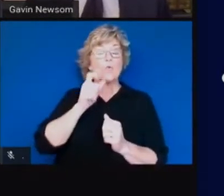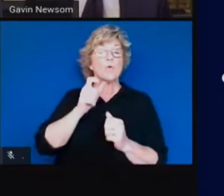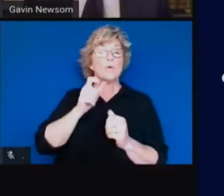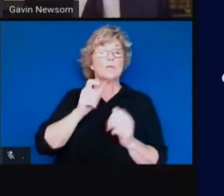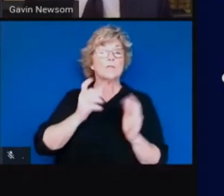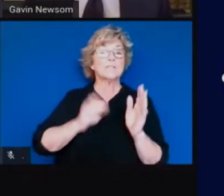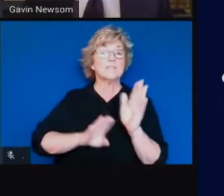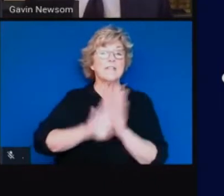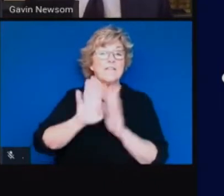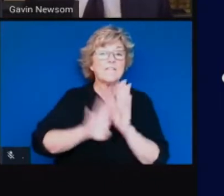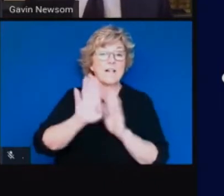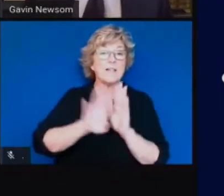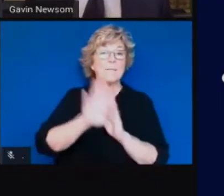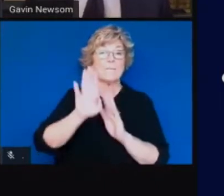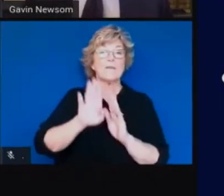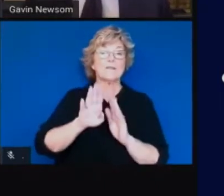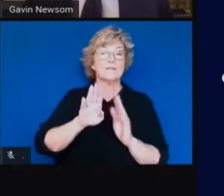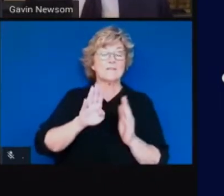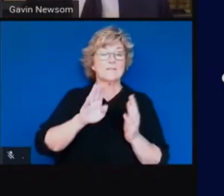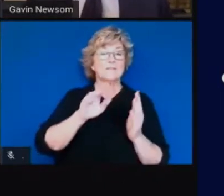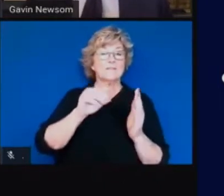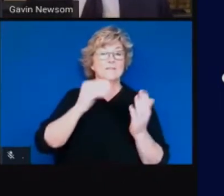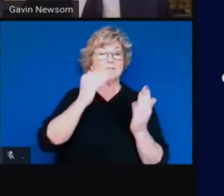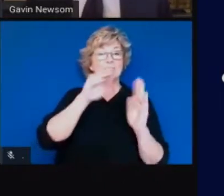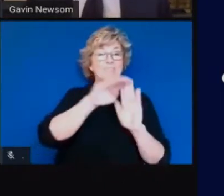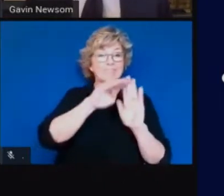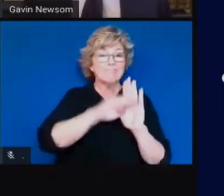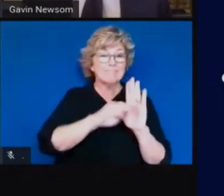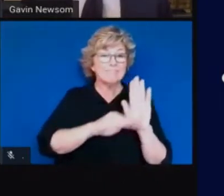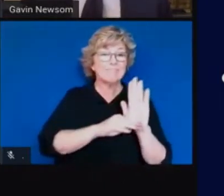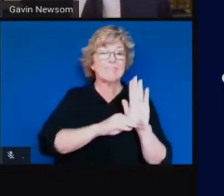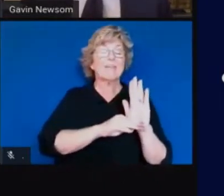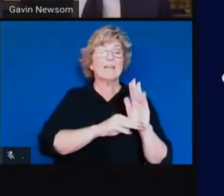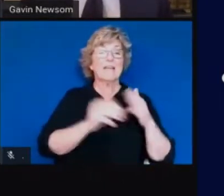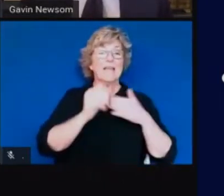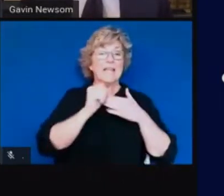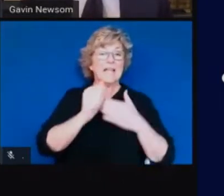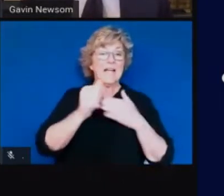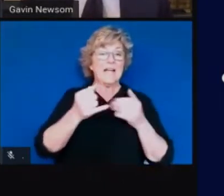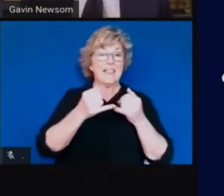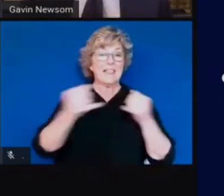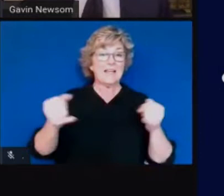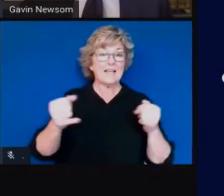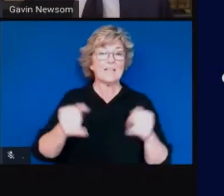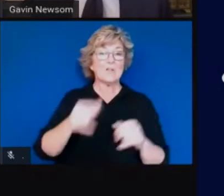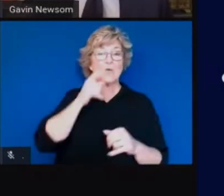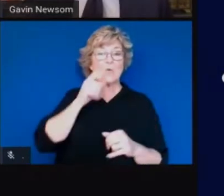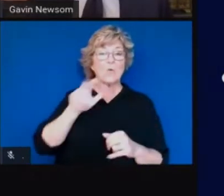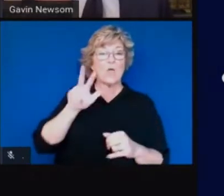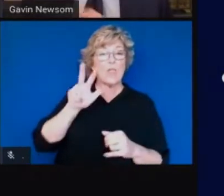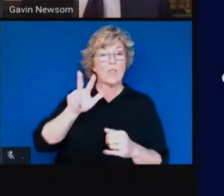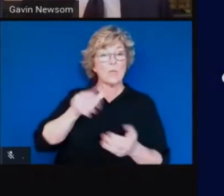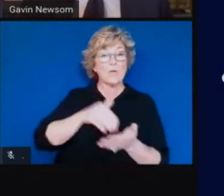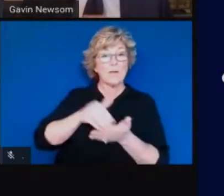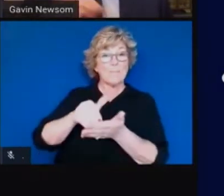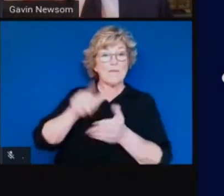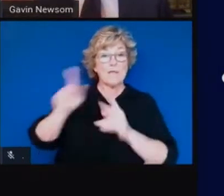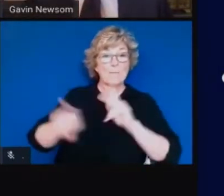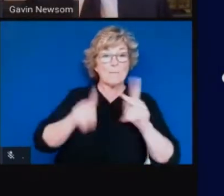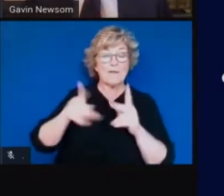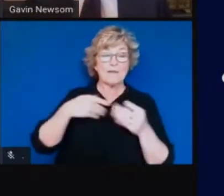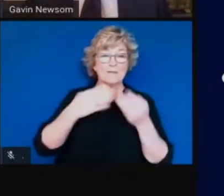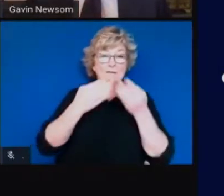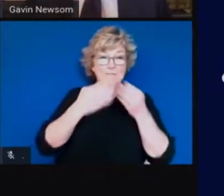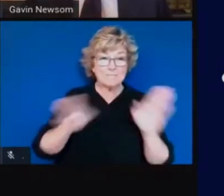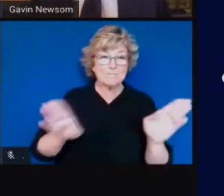Plan 1B. And this is for the universe above 3 million individuals that we broadly